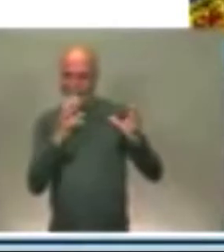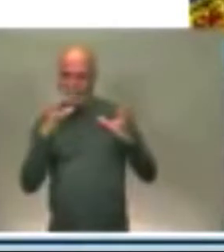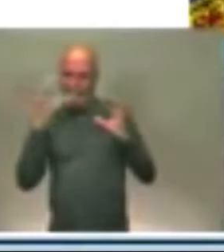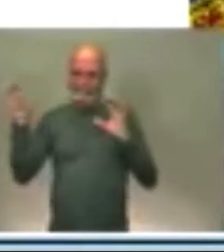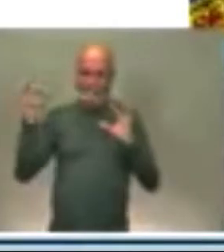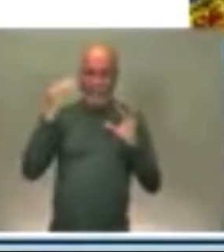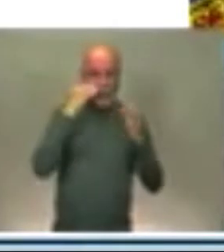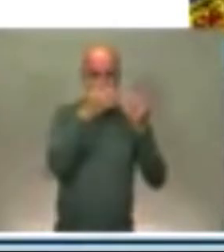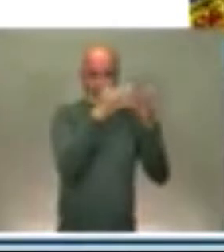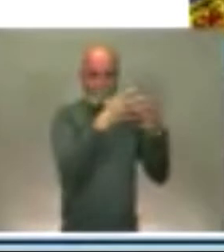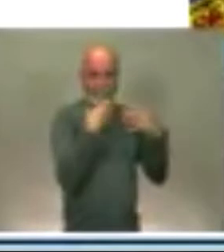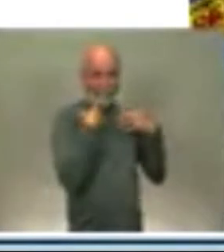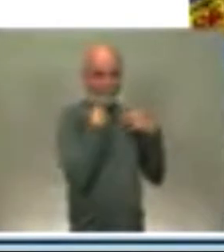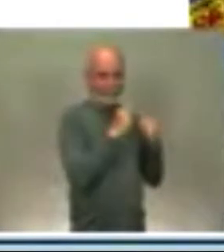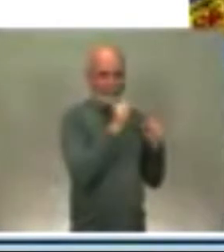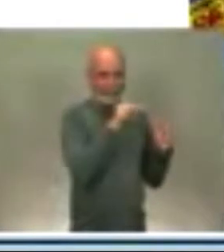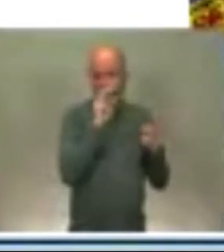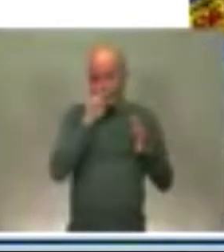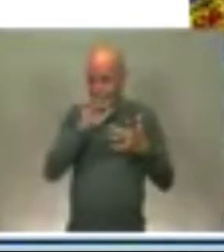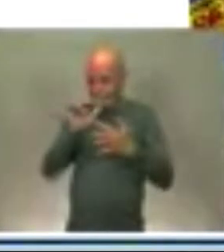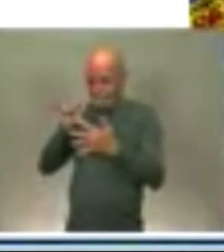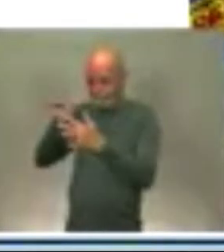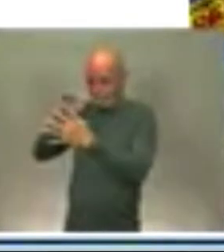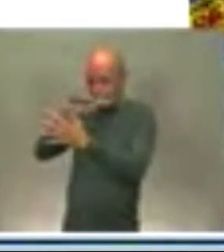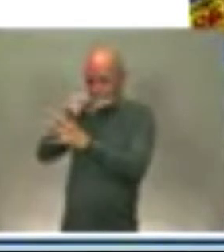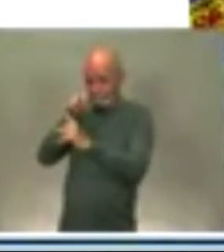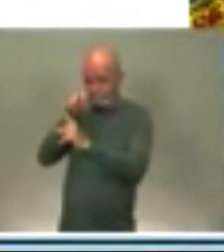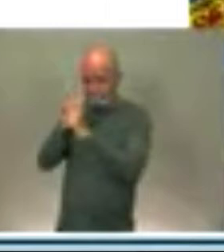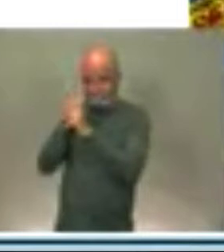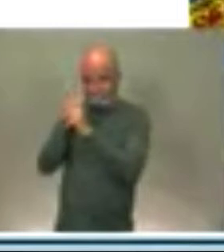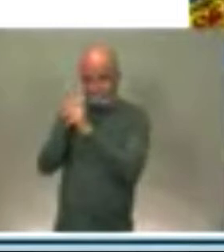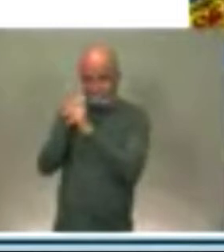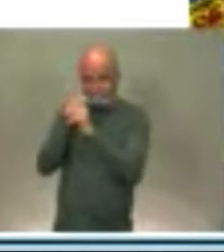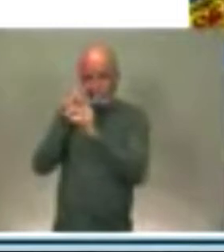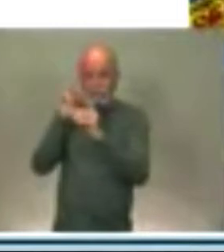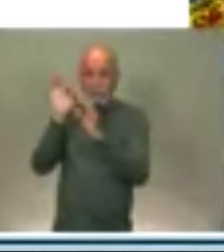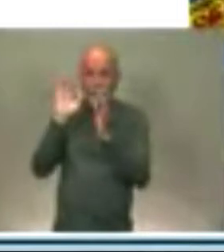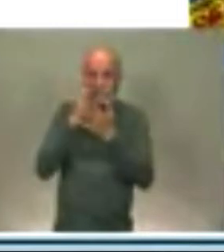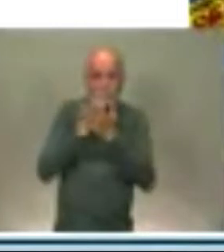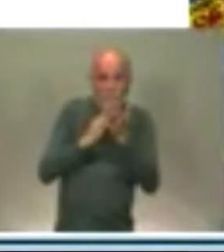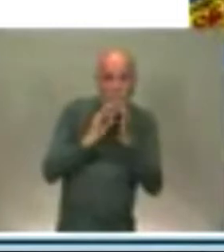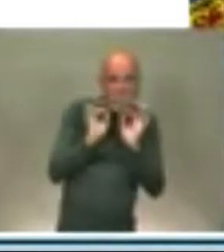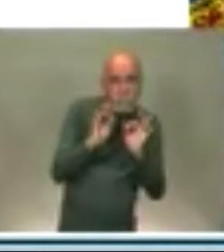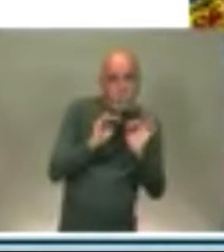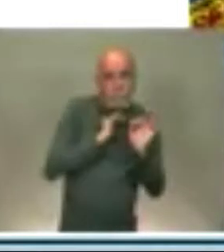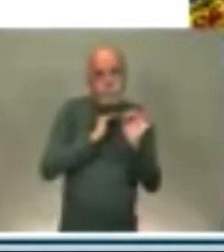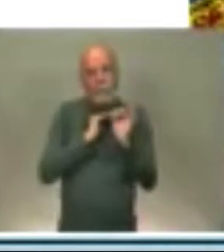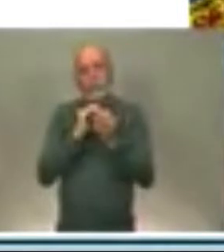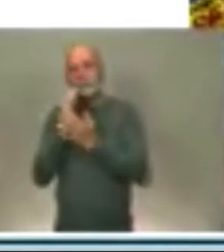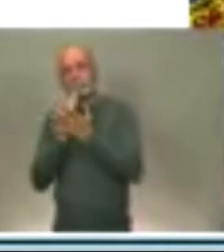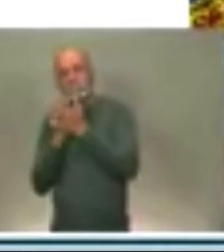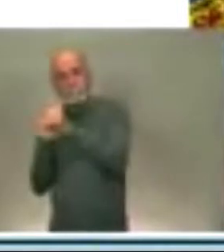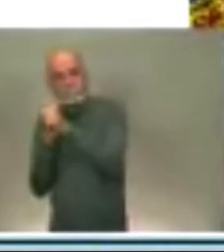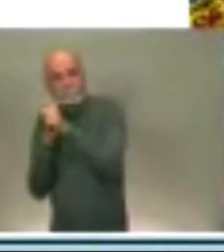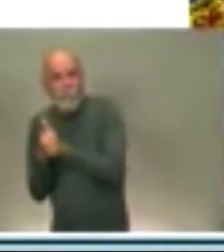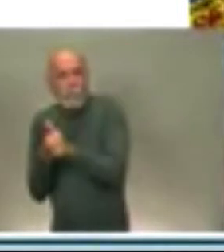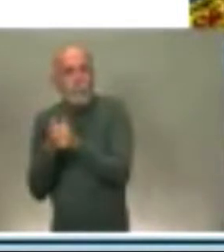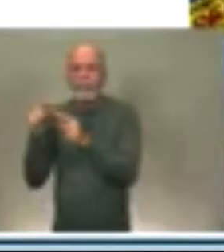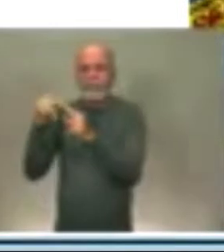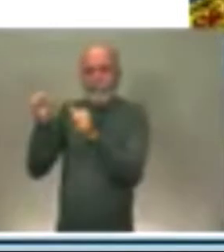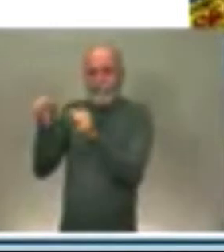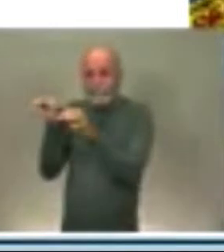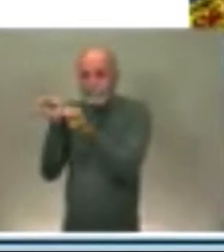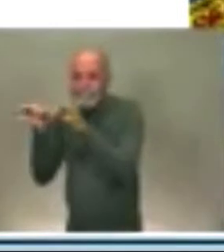the least intrusive measures necessary. So we've done very well in Nova Scotia by following an educative approach and supporting people